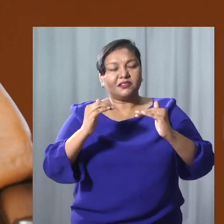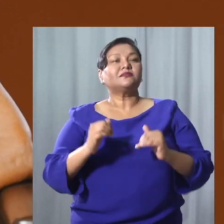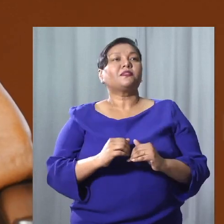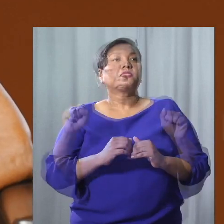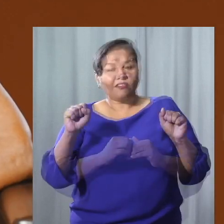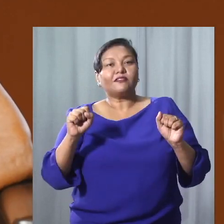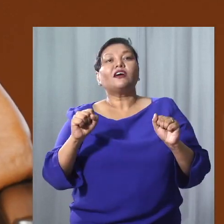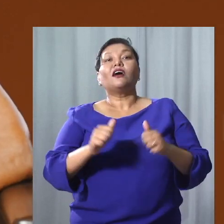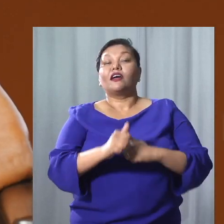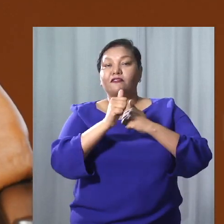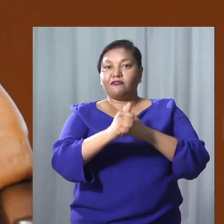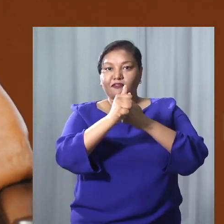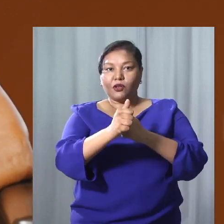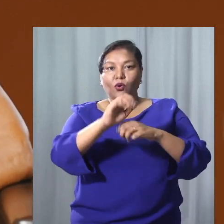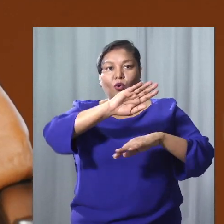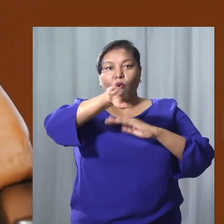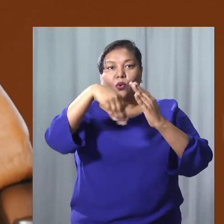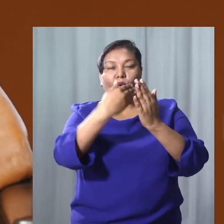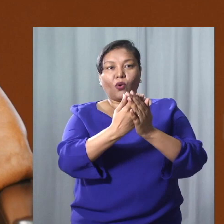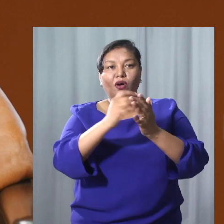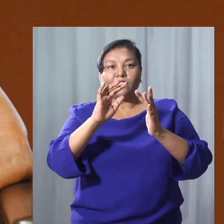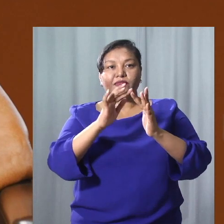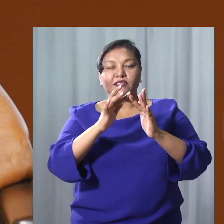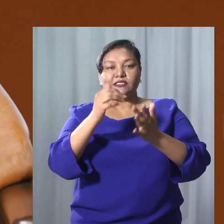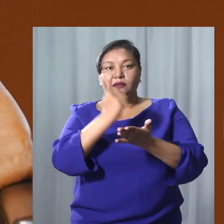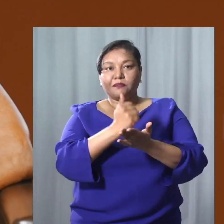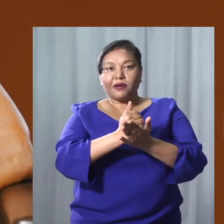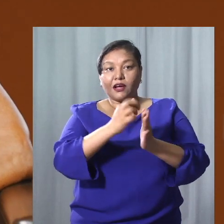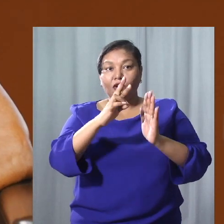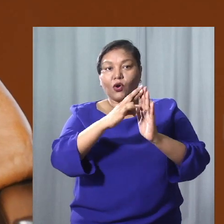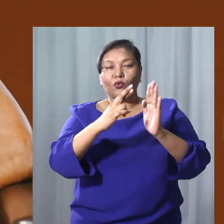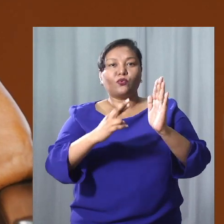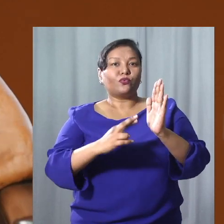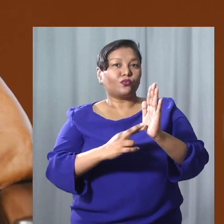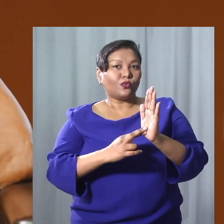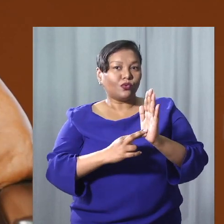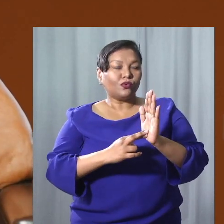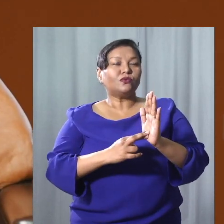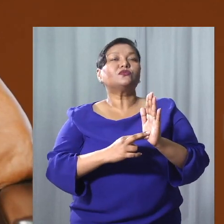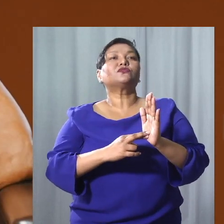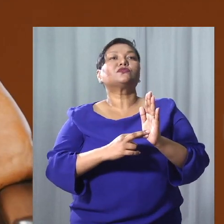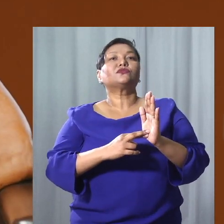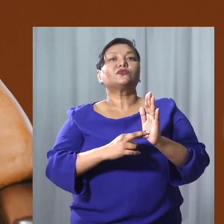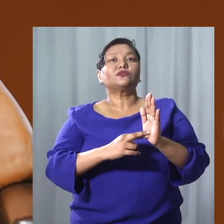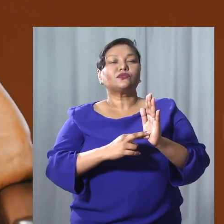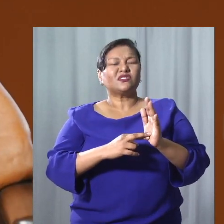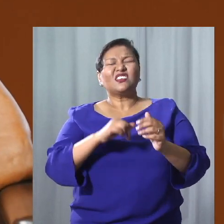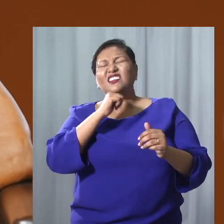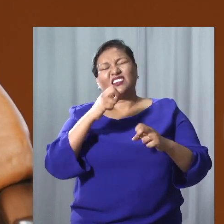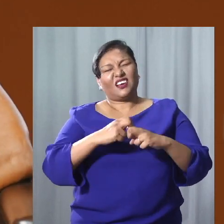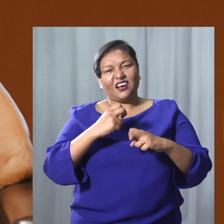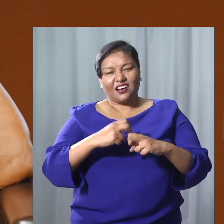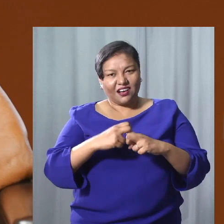has dissipated, and once I follow that and the instructions, which are not very many